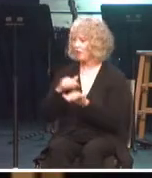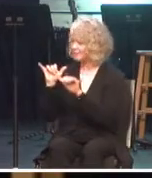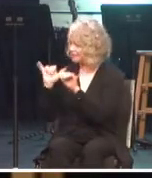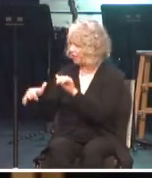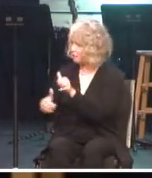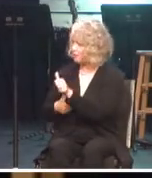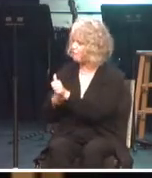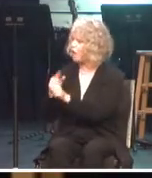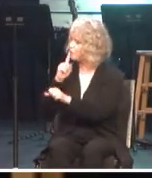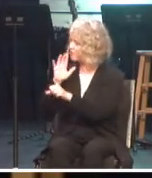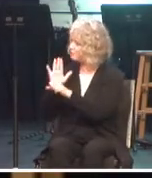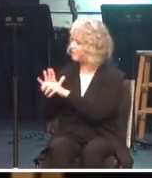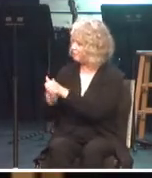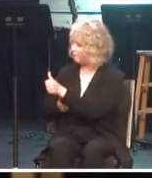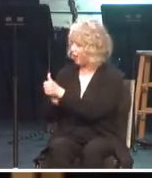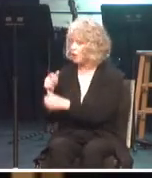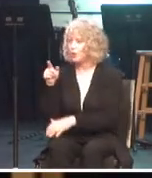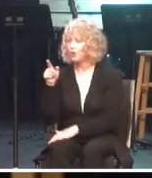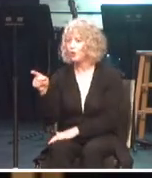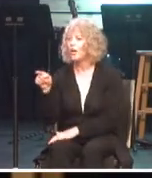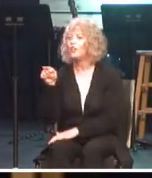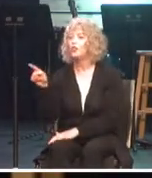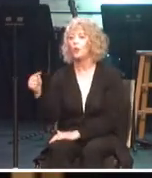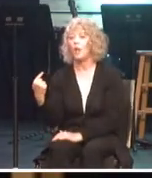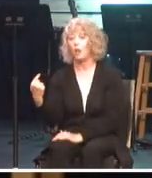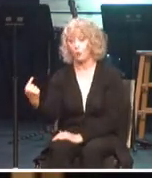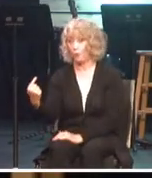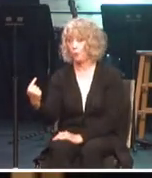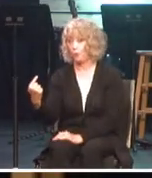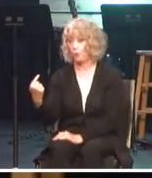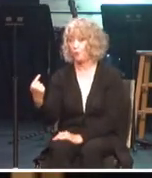committed to you alone.